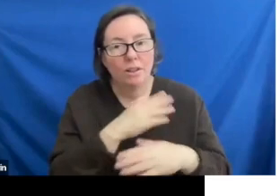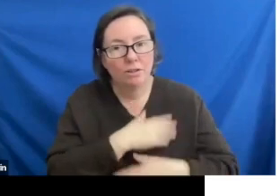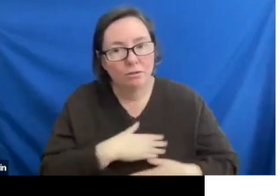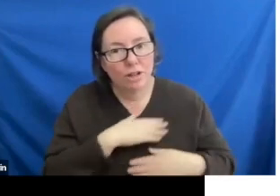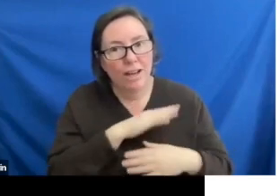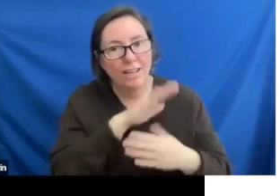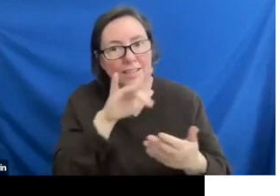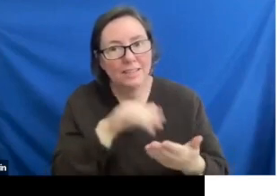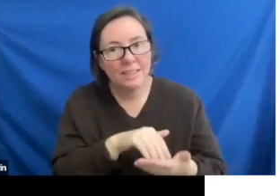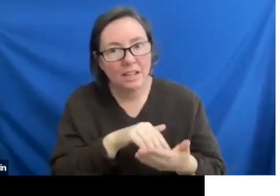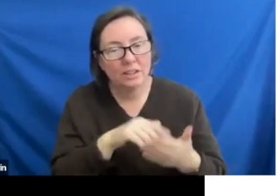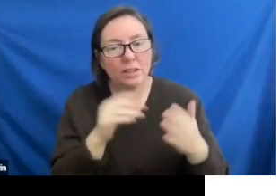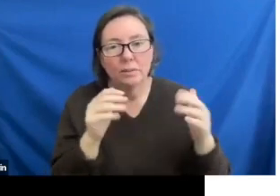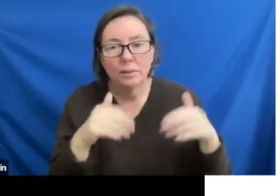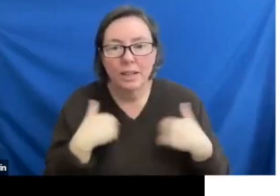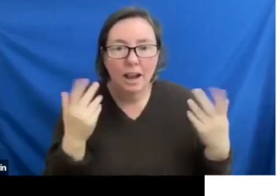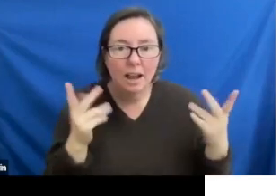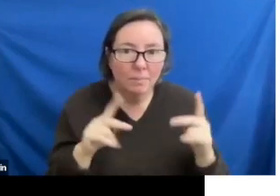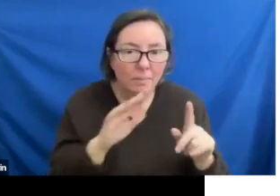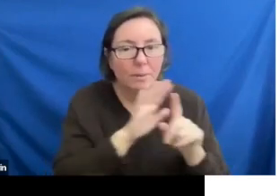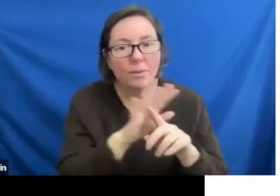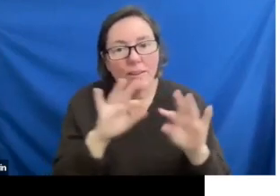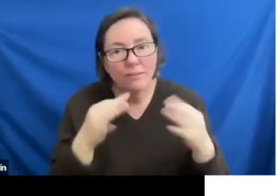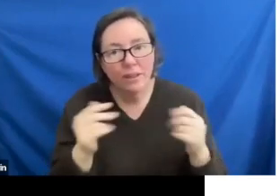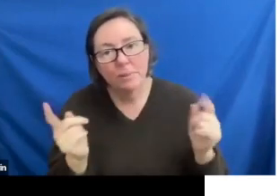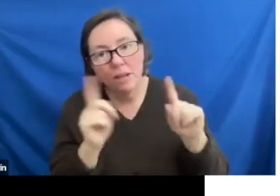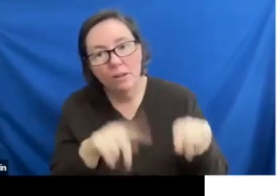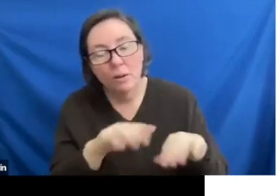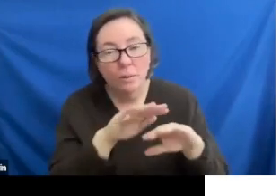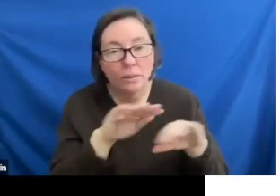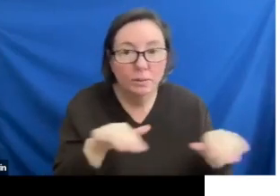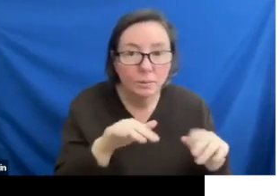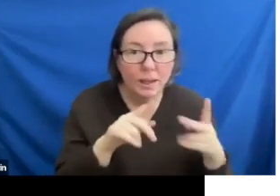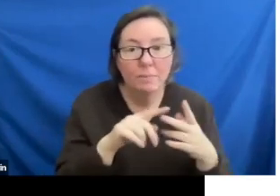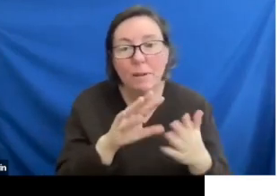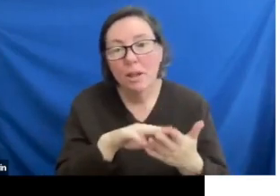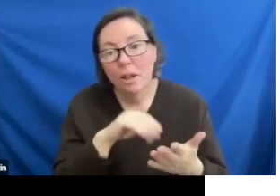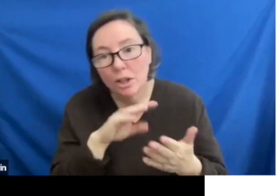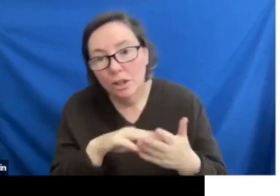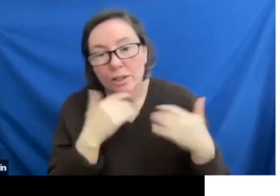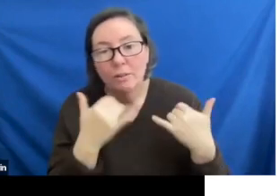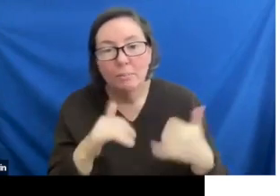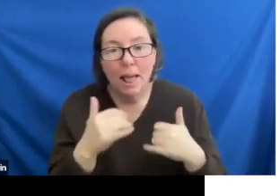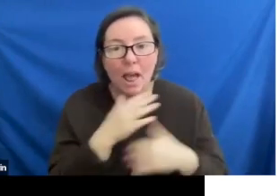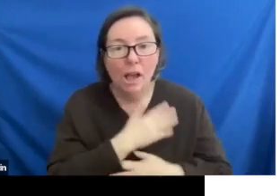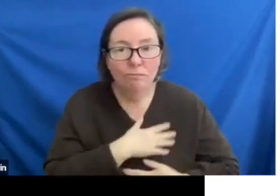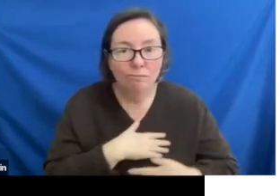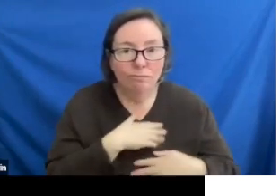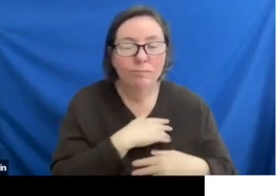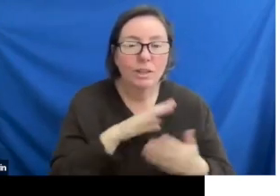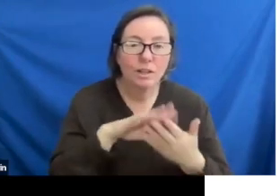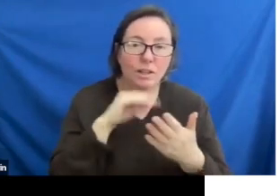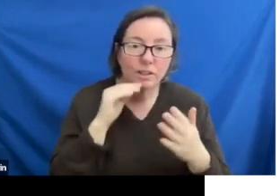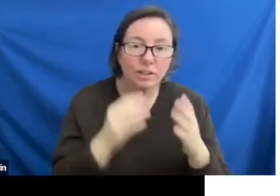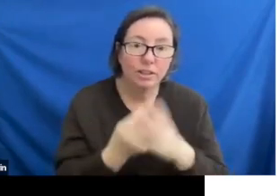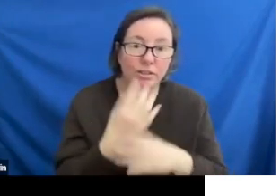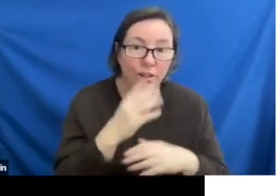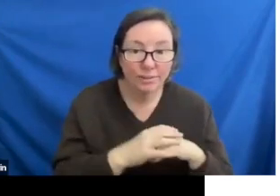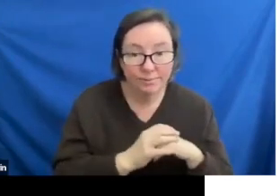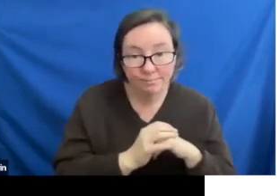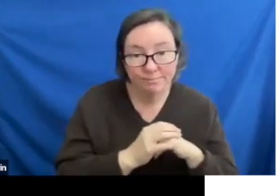where young people and their families can go to swim, go to learn, go to play, and learn to grow. Thank you all.